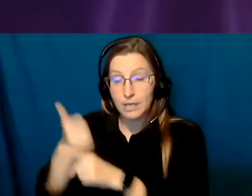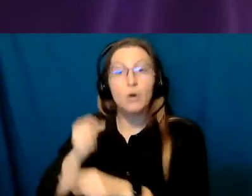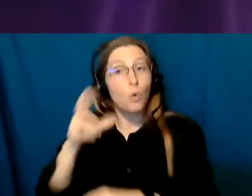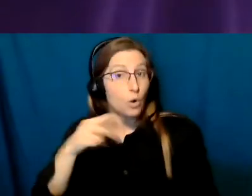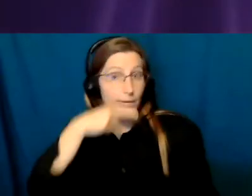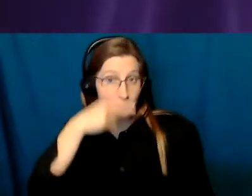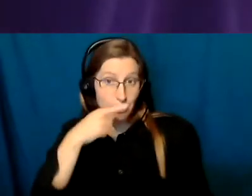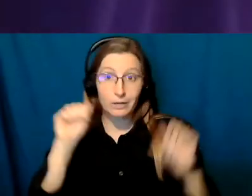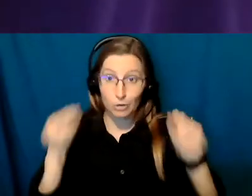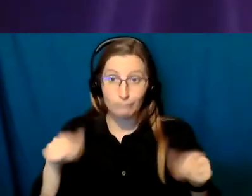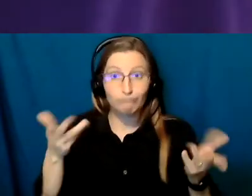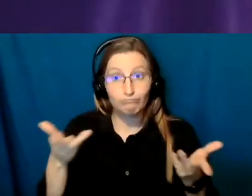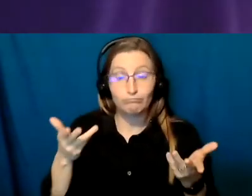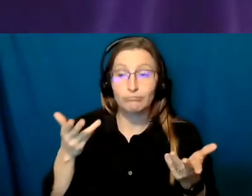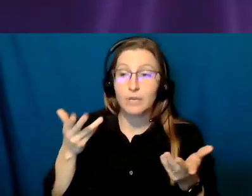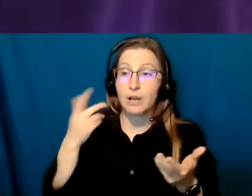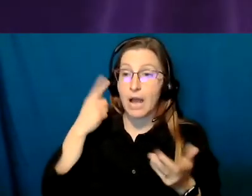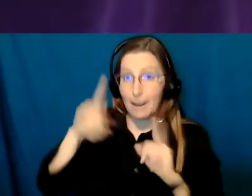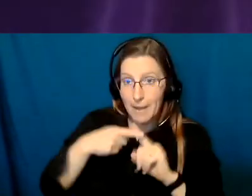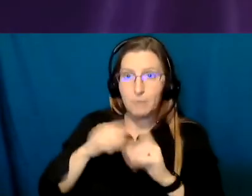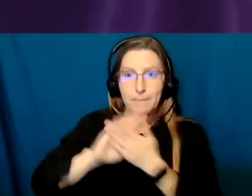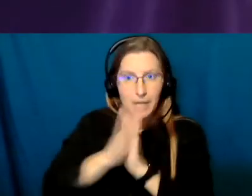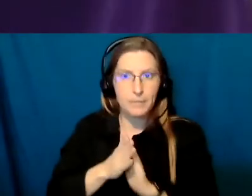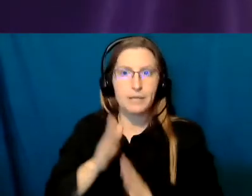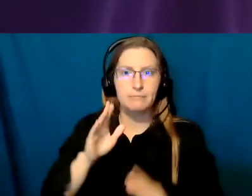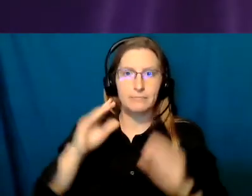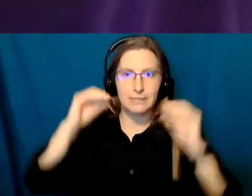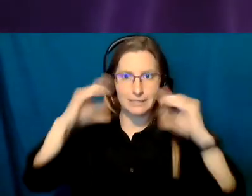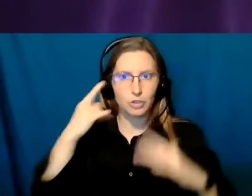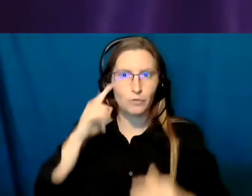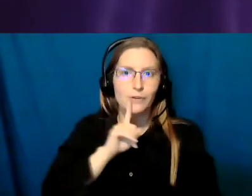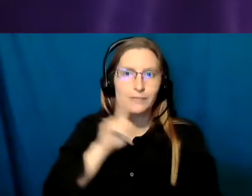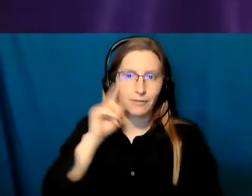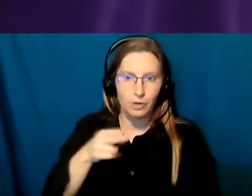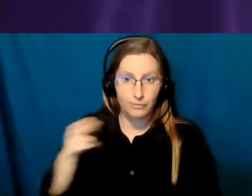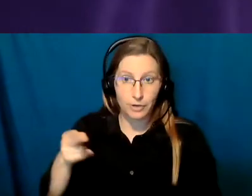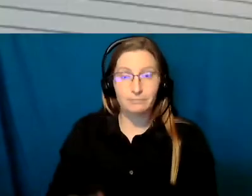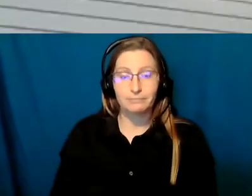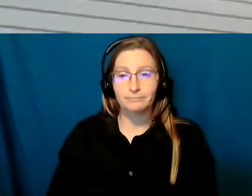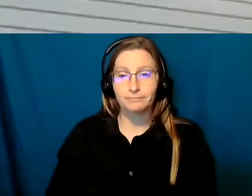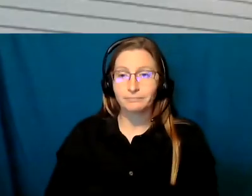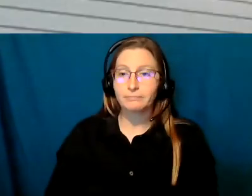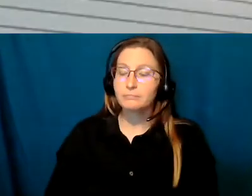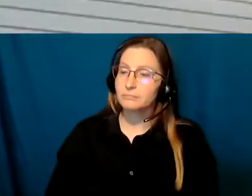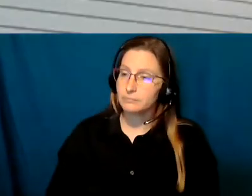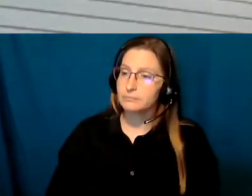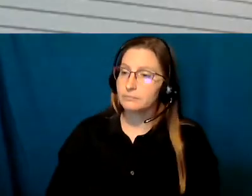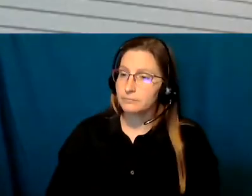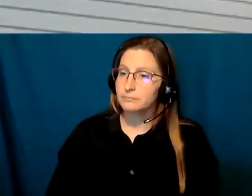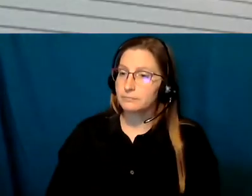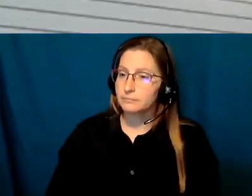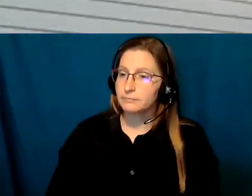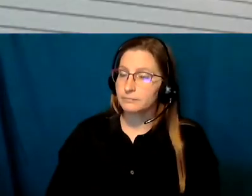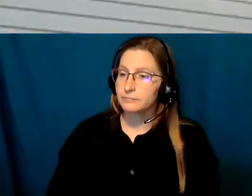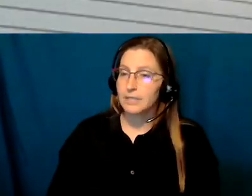hearing, about becoming a teacher for the deaf and hard of hearing? I would say it's